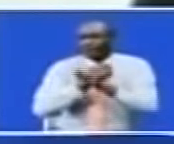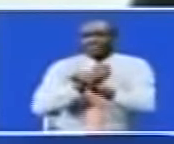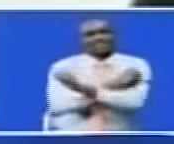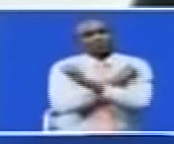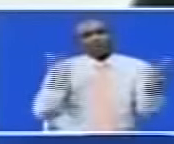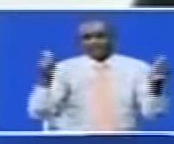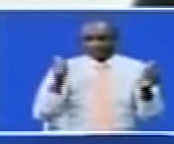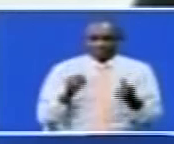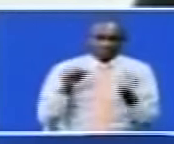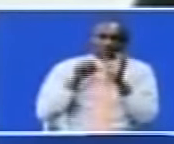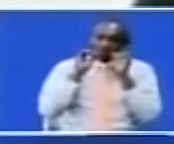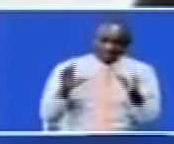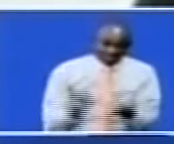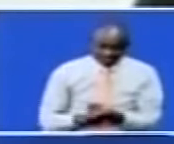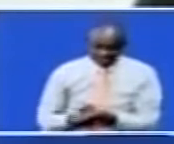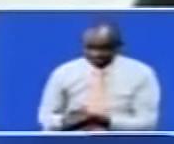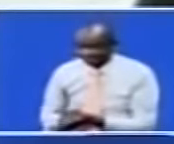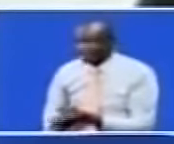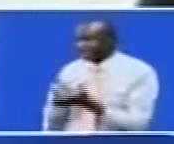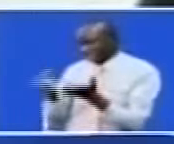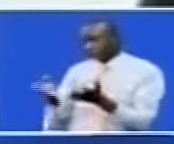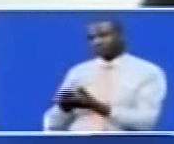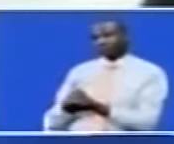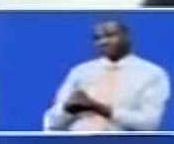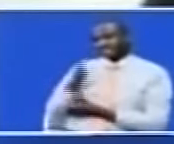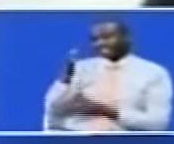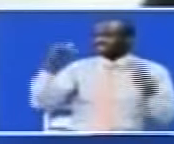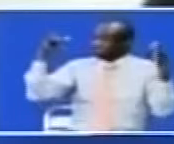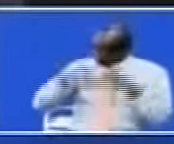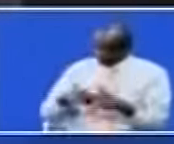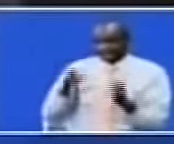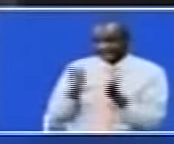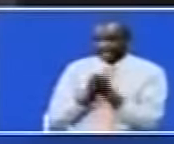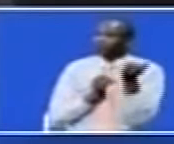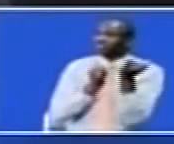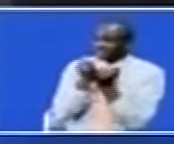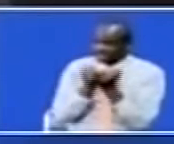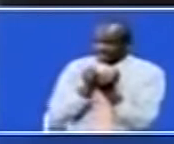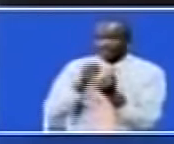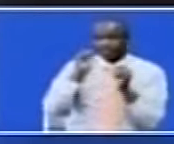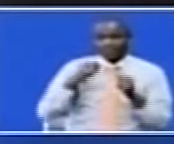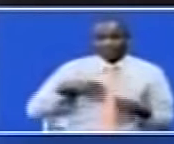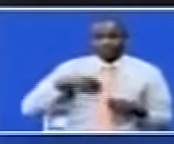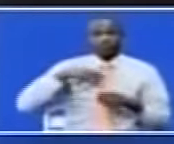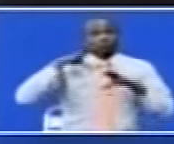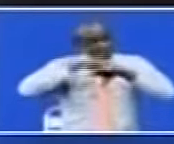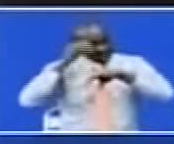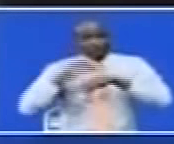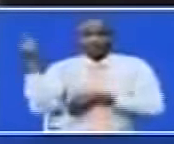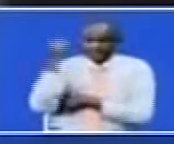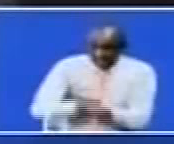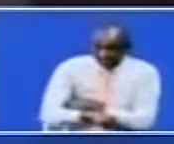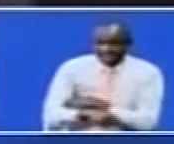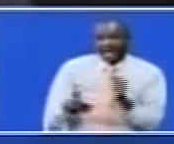secure. Safe and secure. The investment conference ends on Saturday. Investors from Sweden, we've seen,